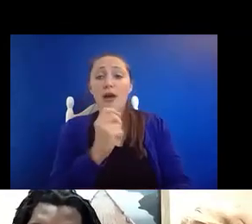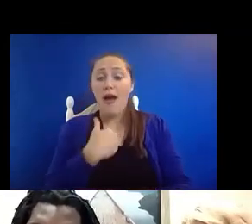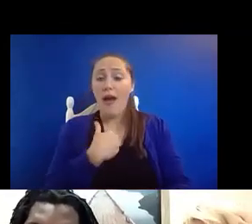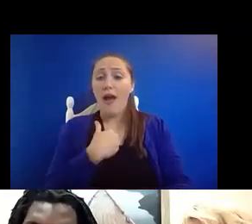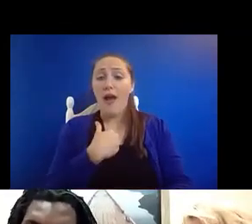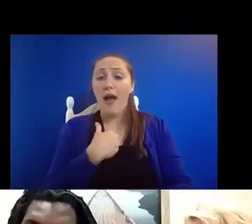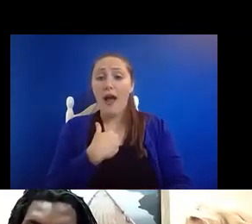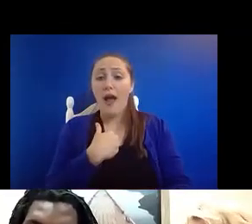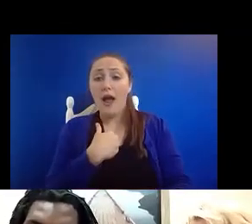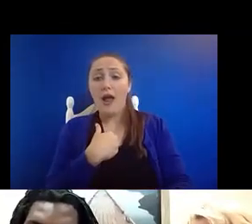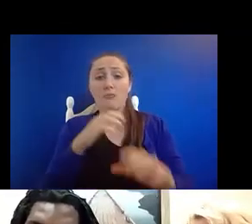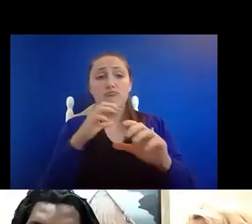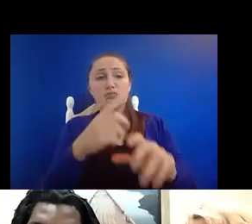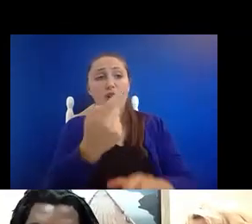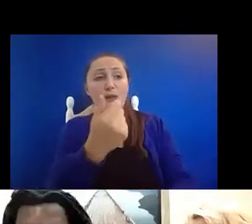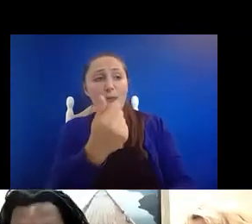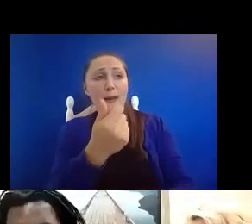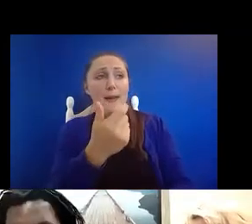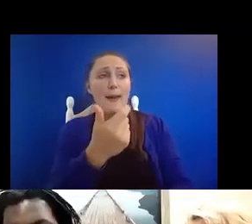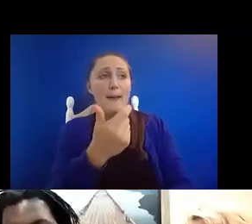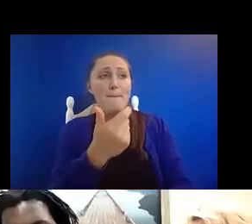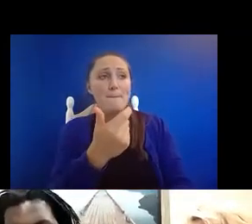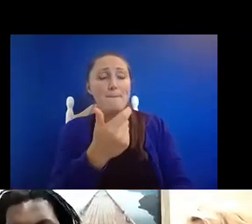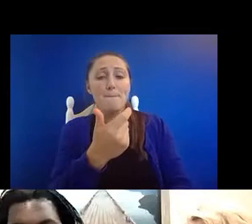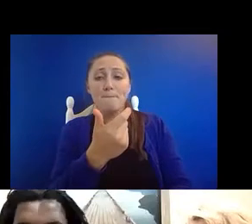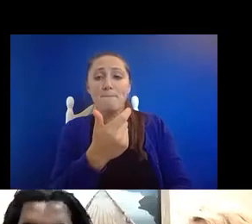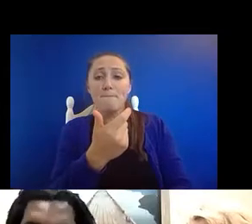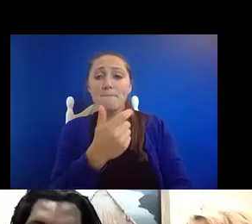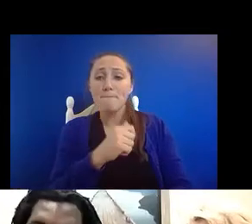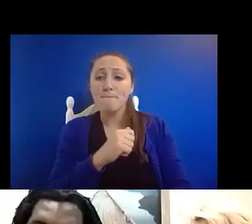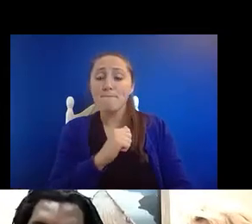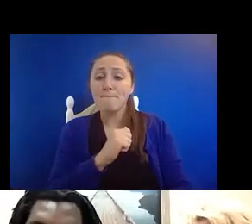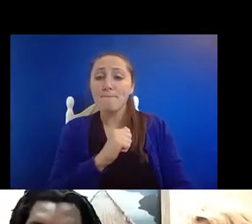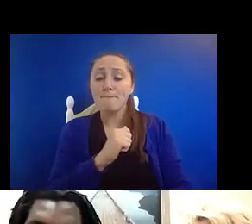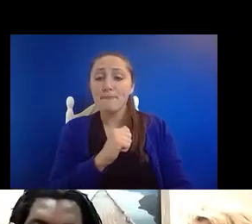bit. I did